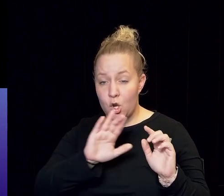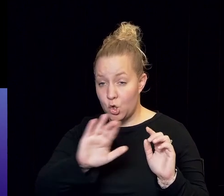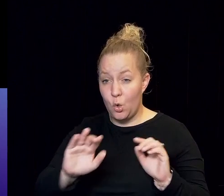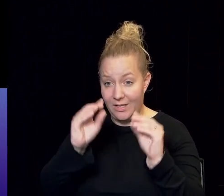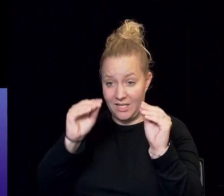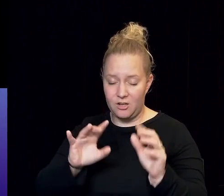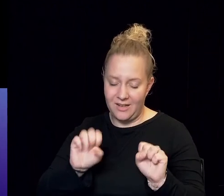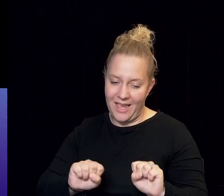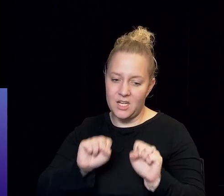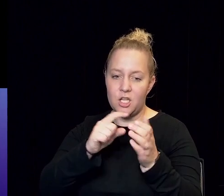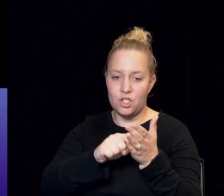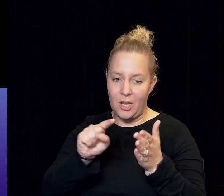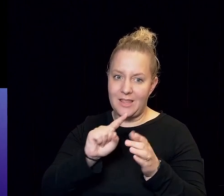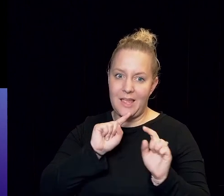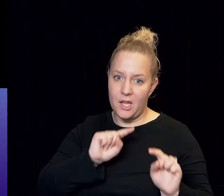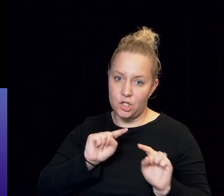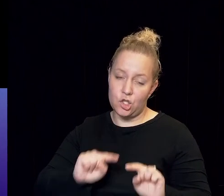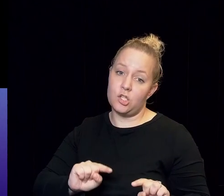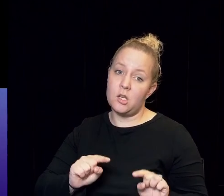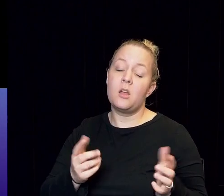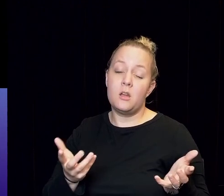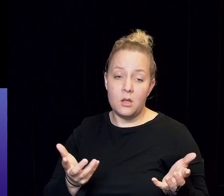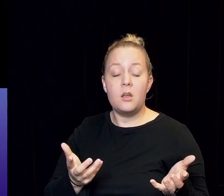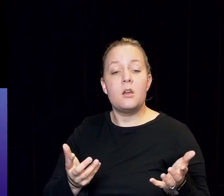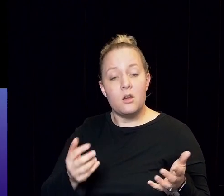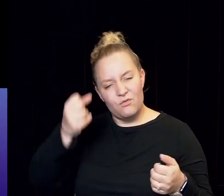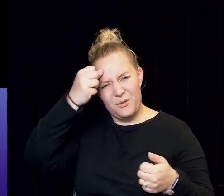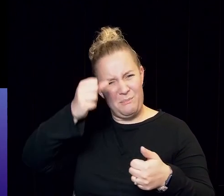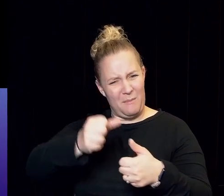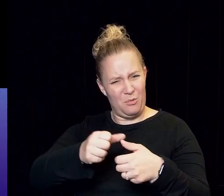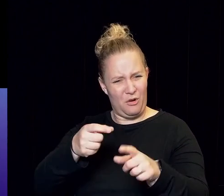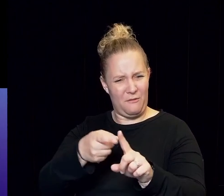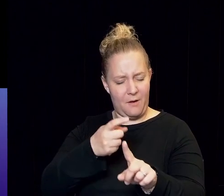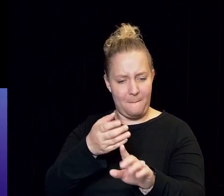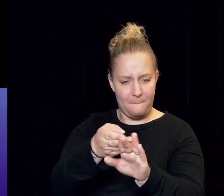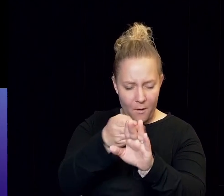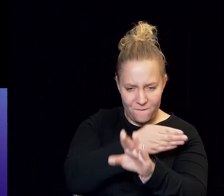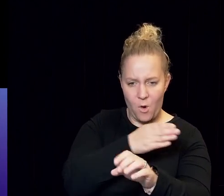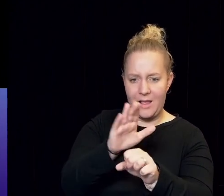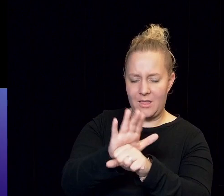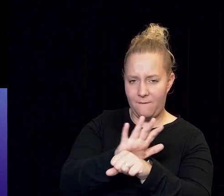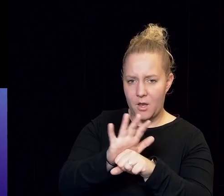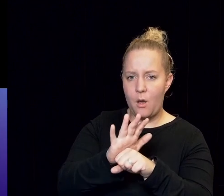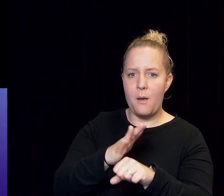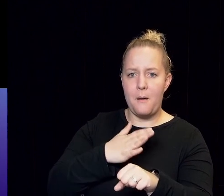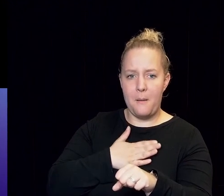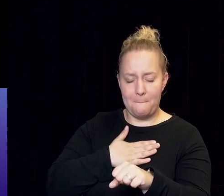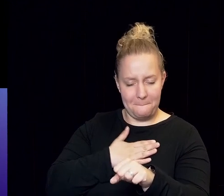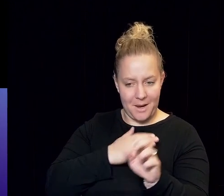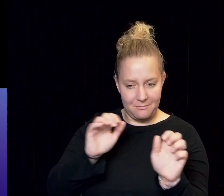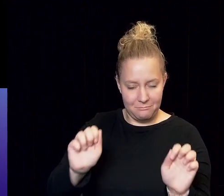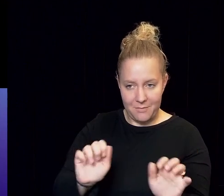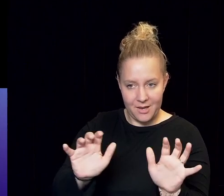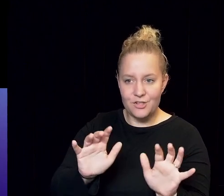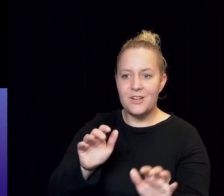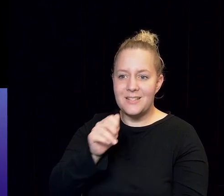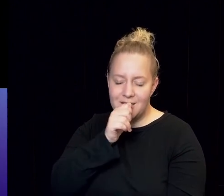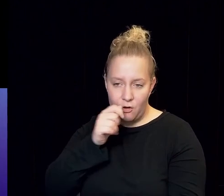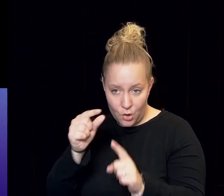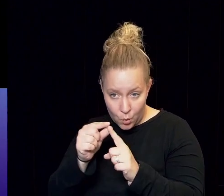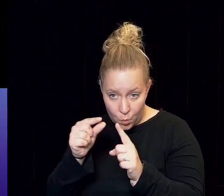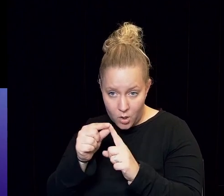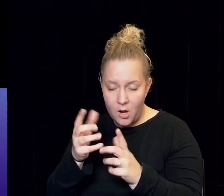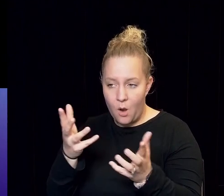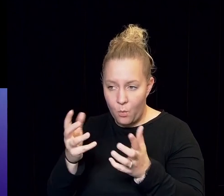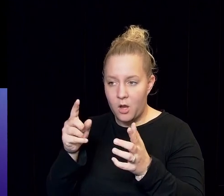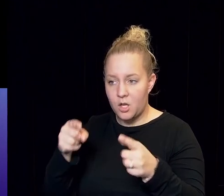that. And also, if you remember from the earlier in the video what my magic or my secret word is, I want you to